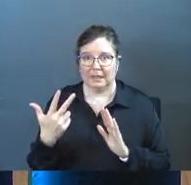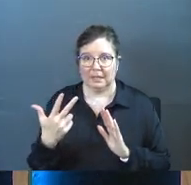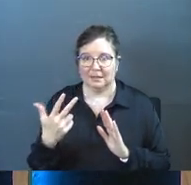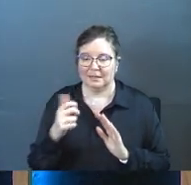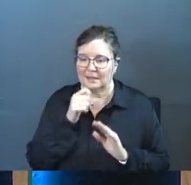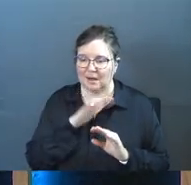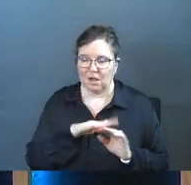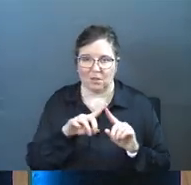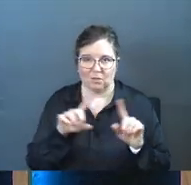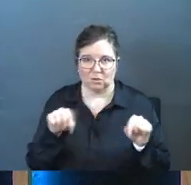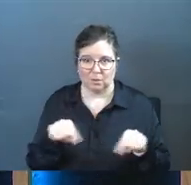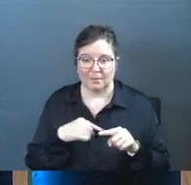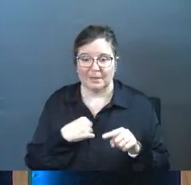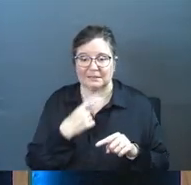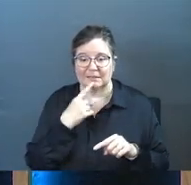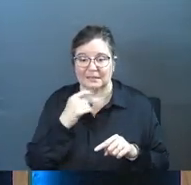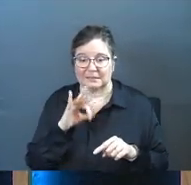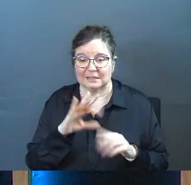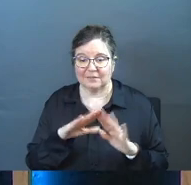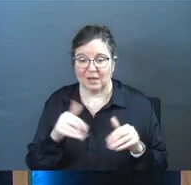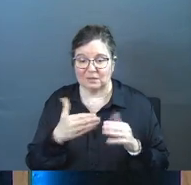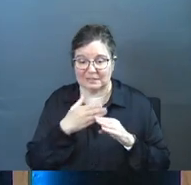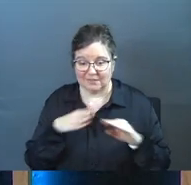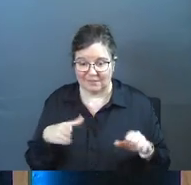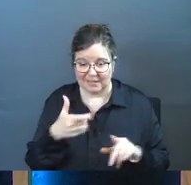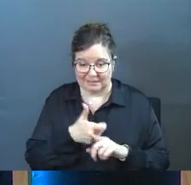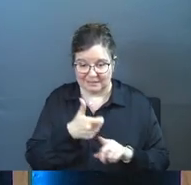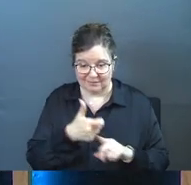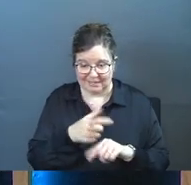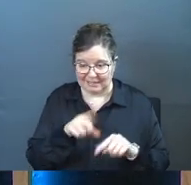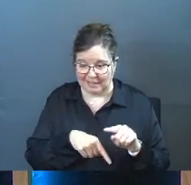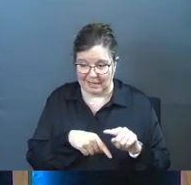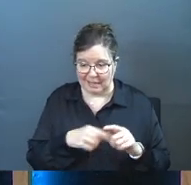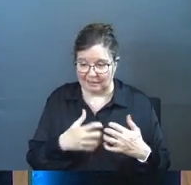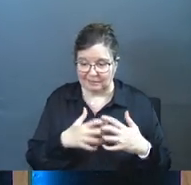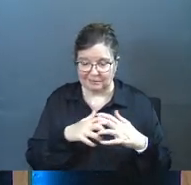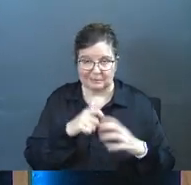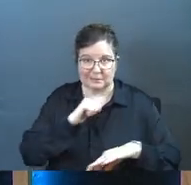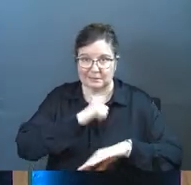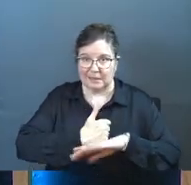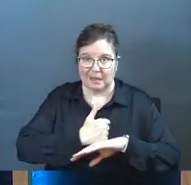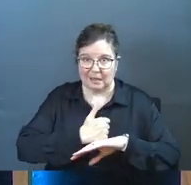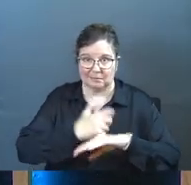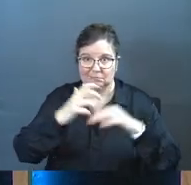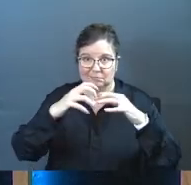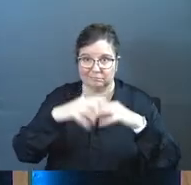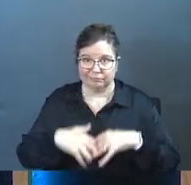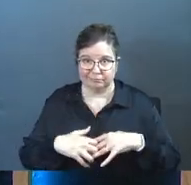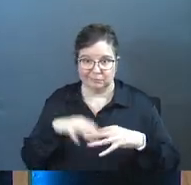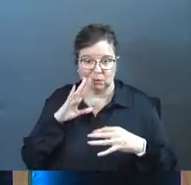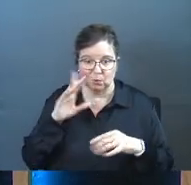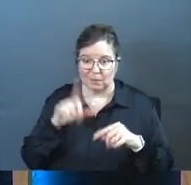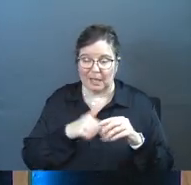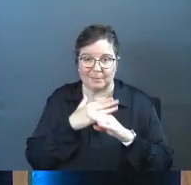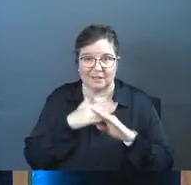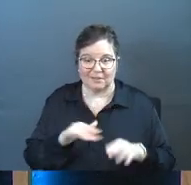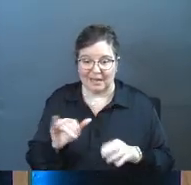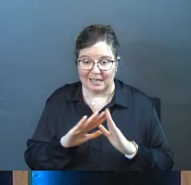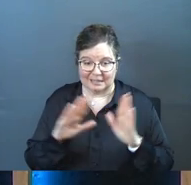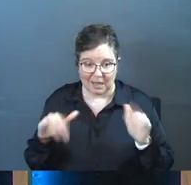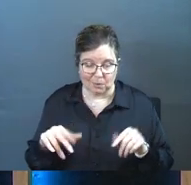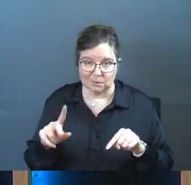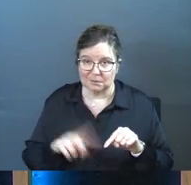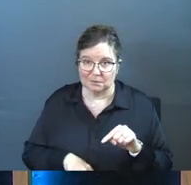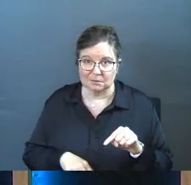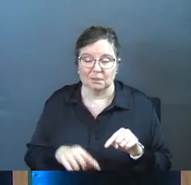chapter 3. It's not on the screens, but he says, if a house is divided against itself, it can't stand. You can't be divided as a